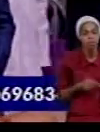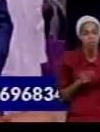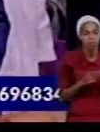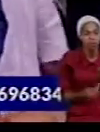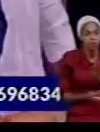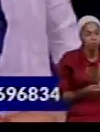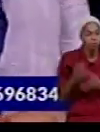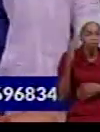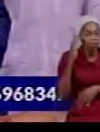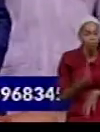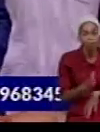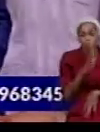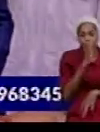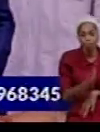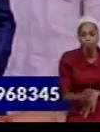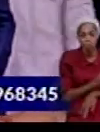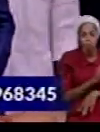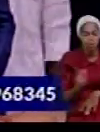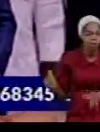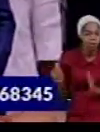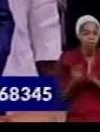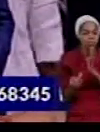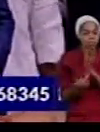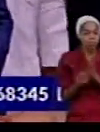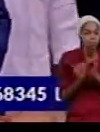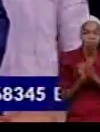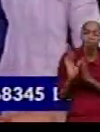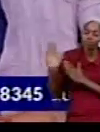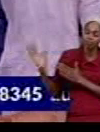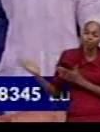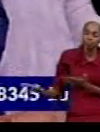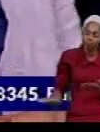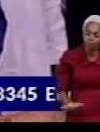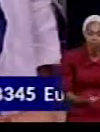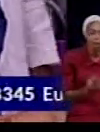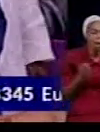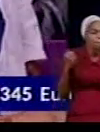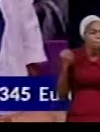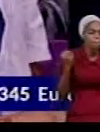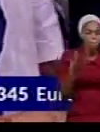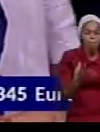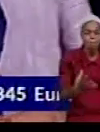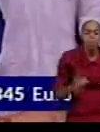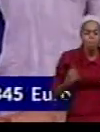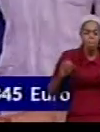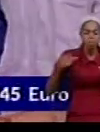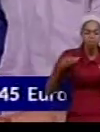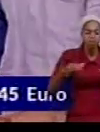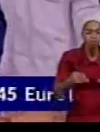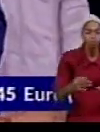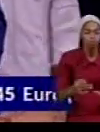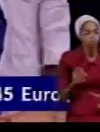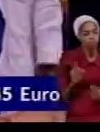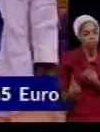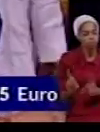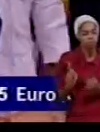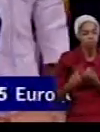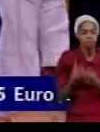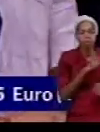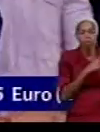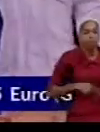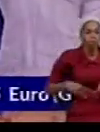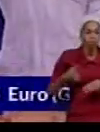will be a program that will usher millions of people into the kingdom of God. Signs